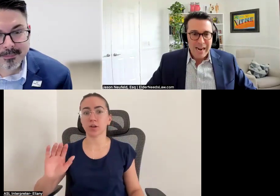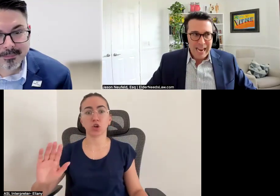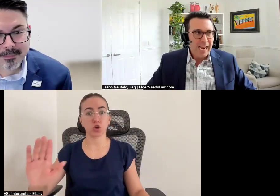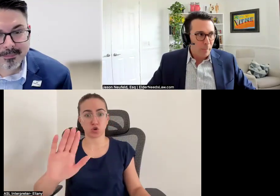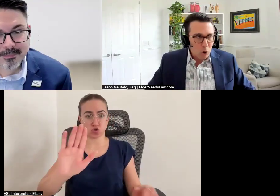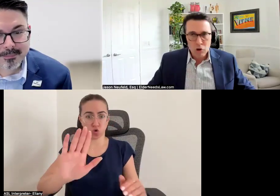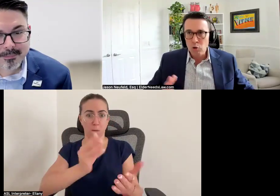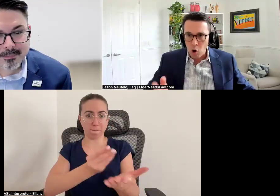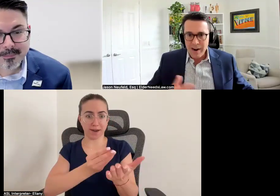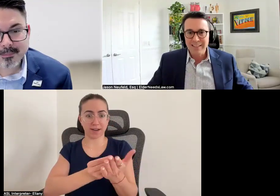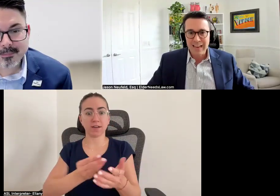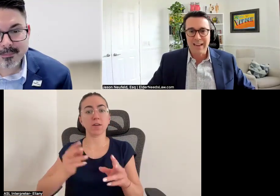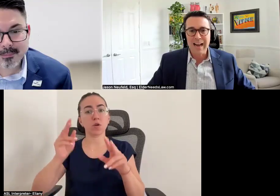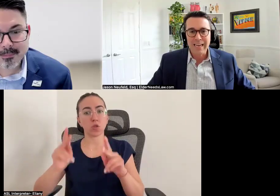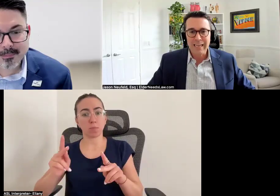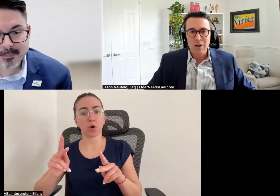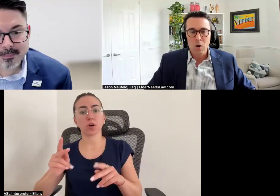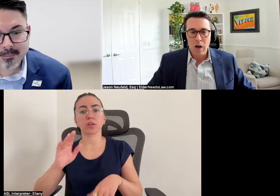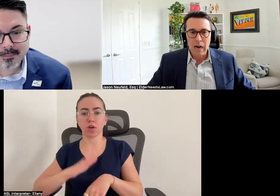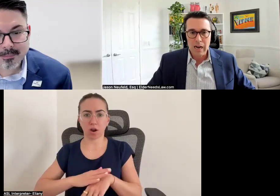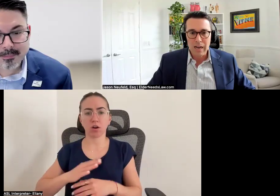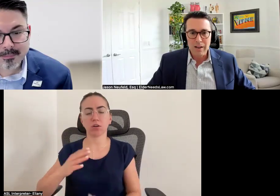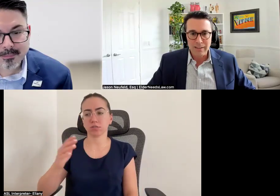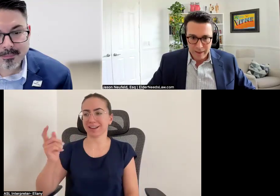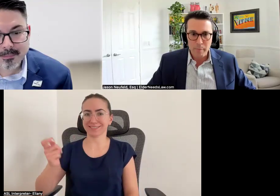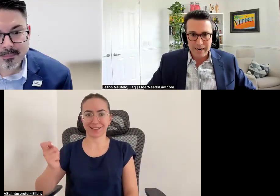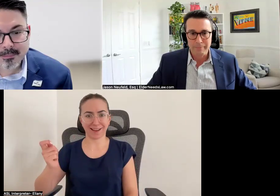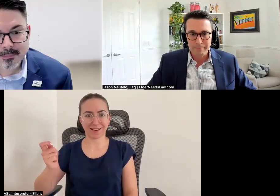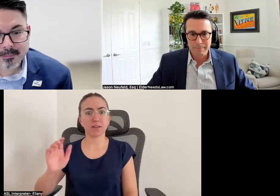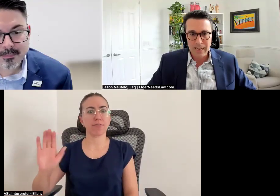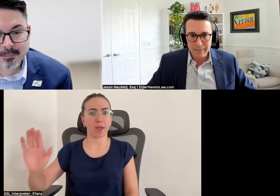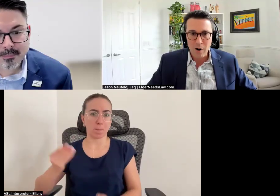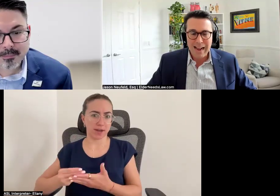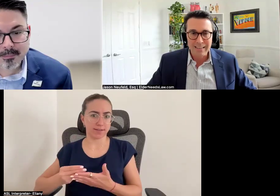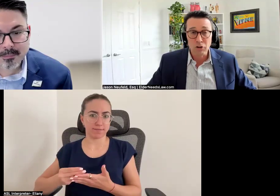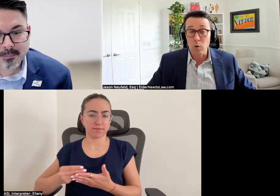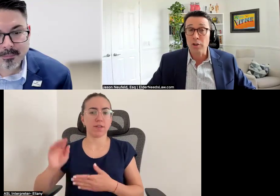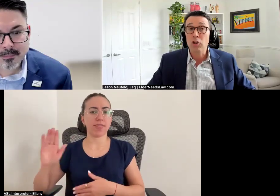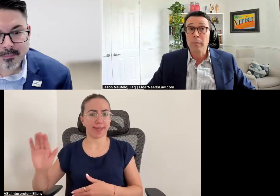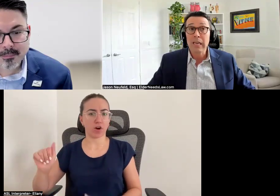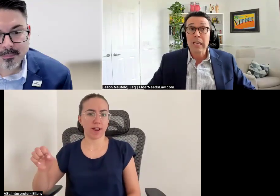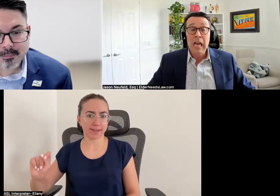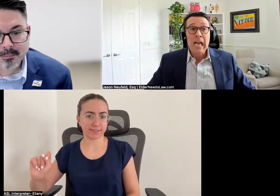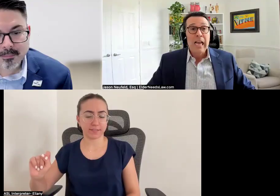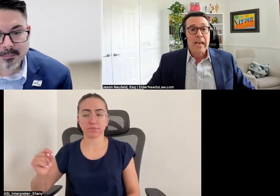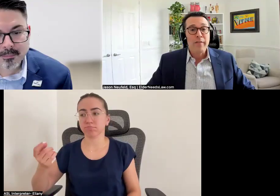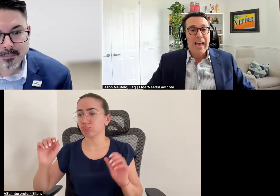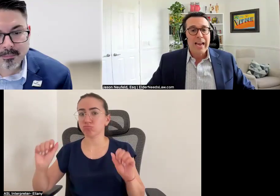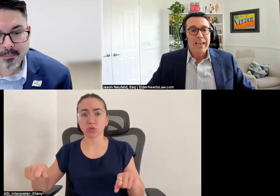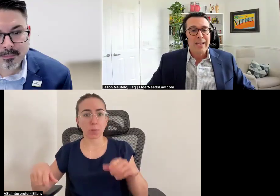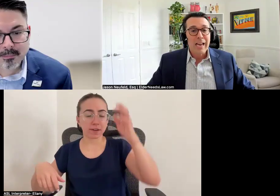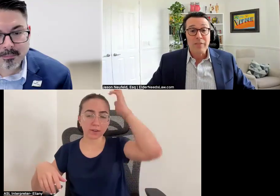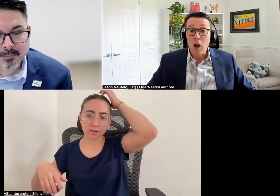the Medicaid, the person who's on SSI, it's their money, it's their asset. So this could be